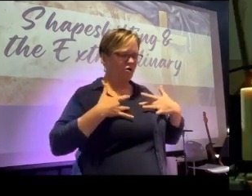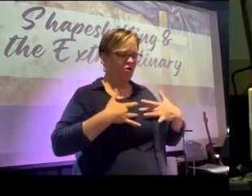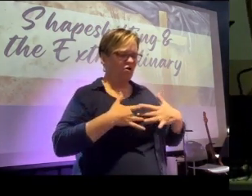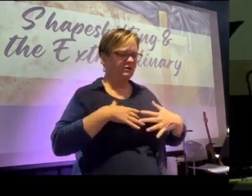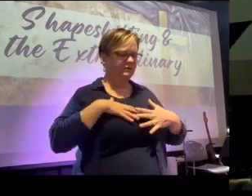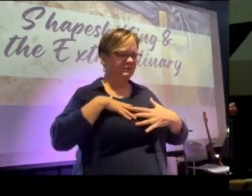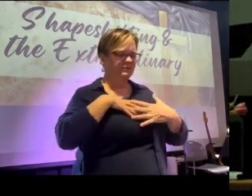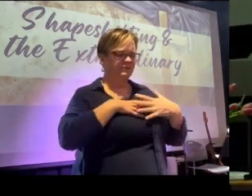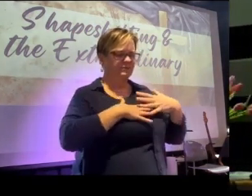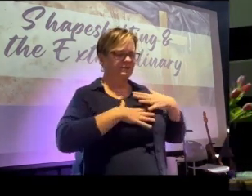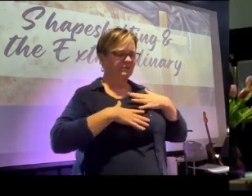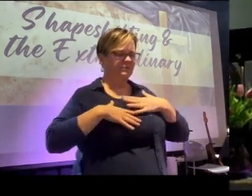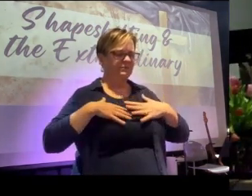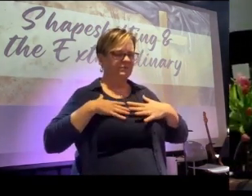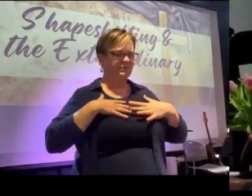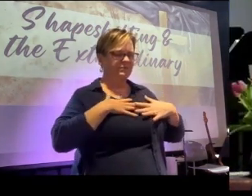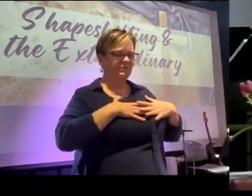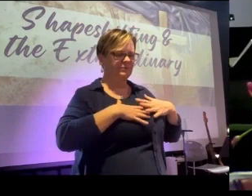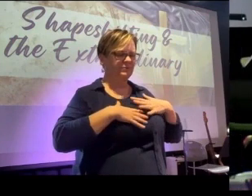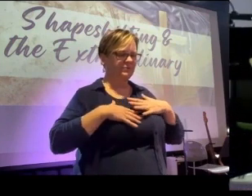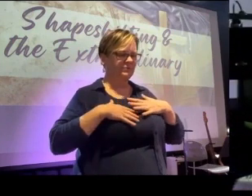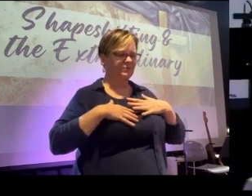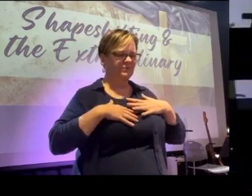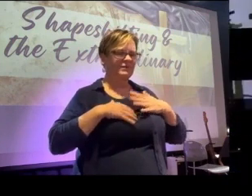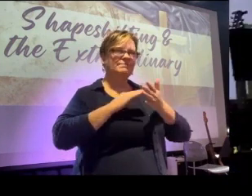bring into your awareness,